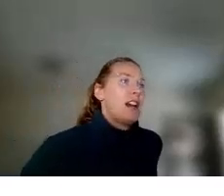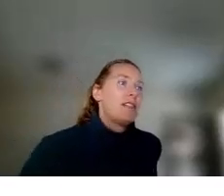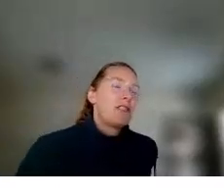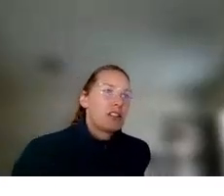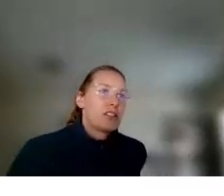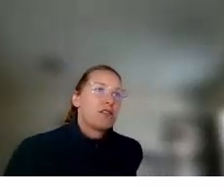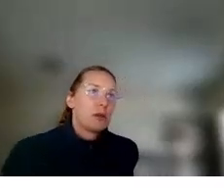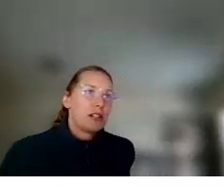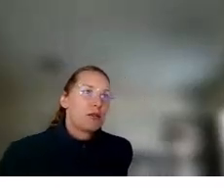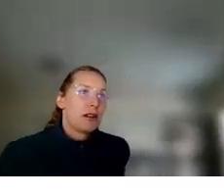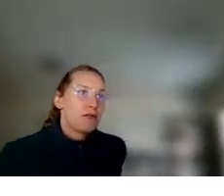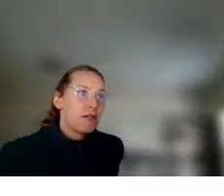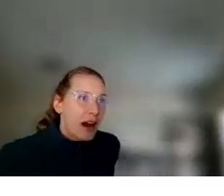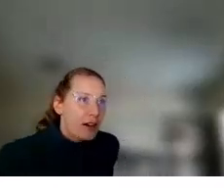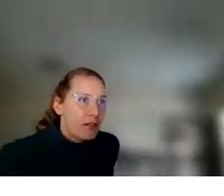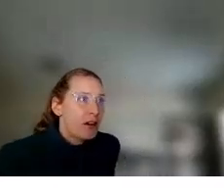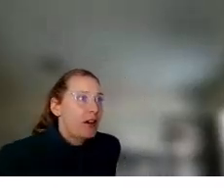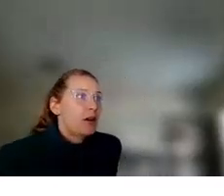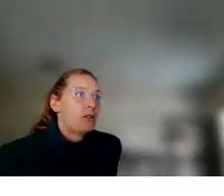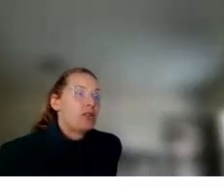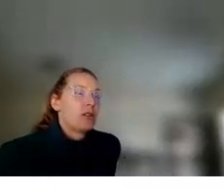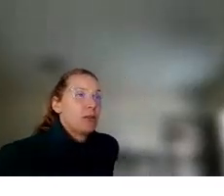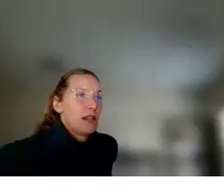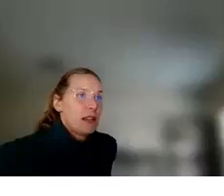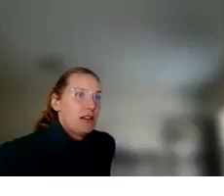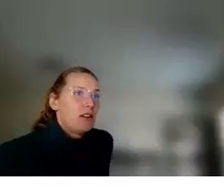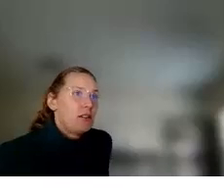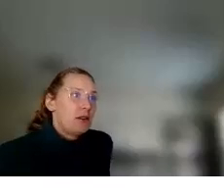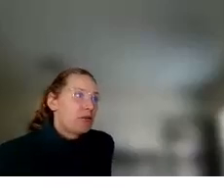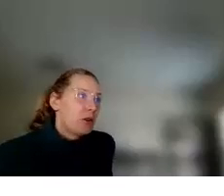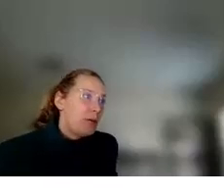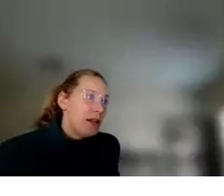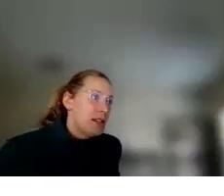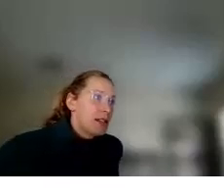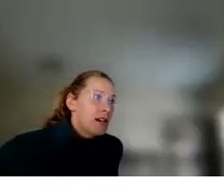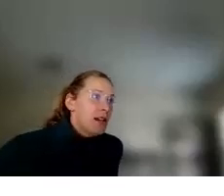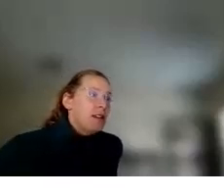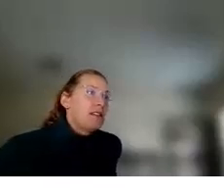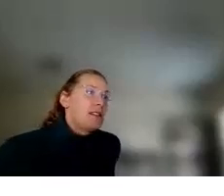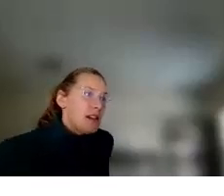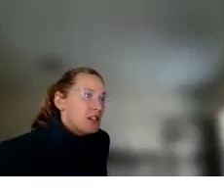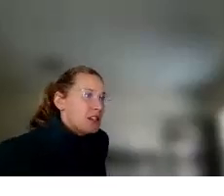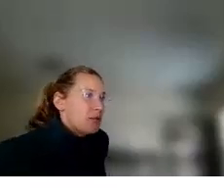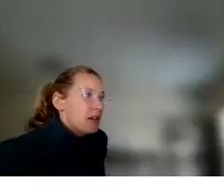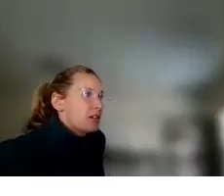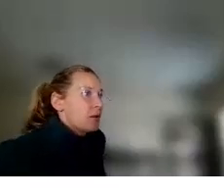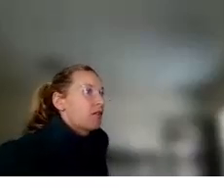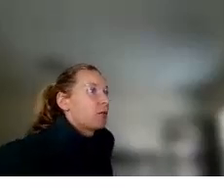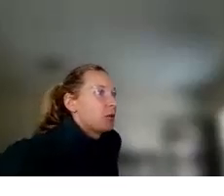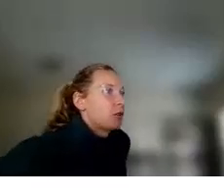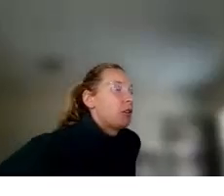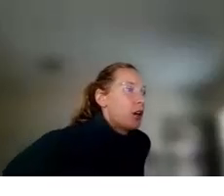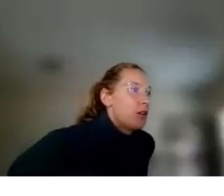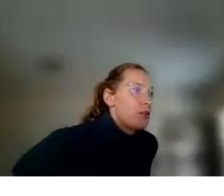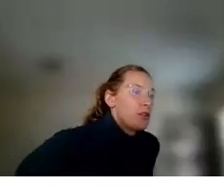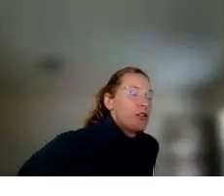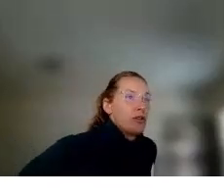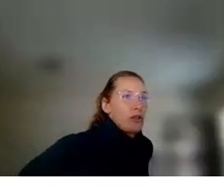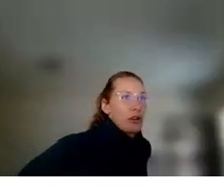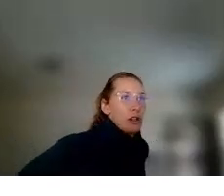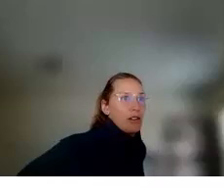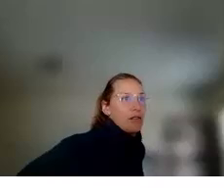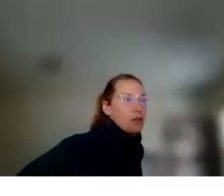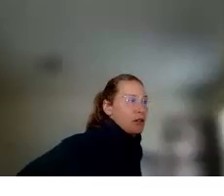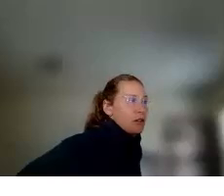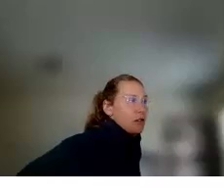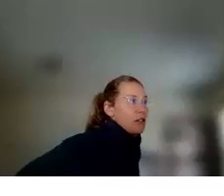in July 1st of 2025, when you can begin new enrollments. The CHCBS waiver will close